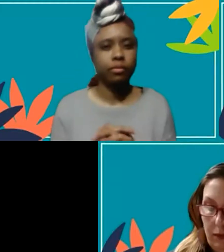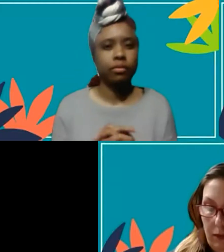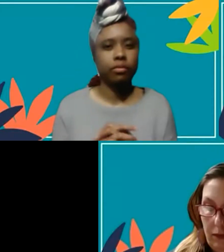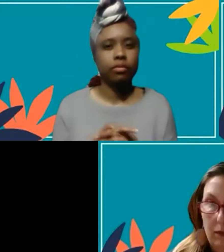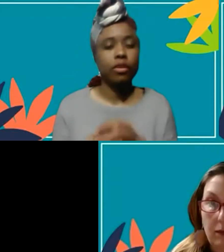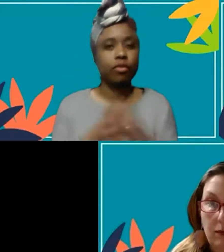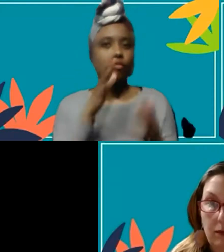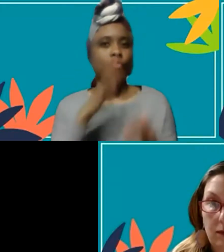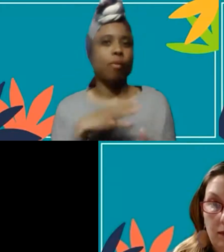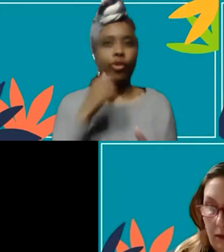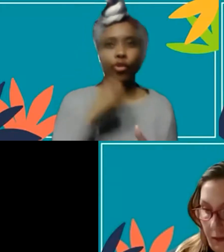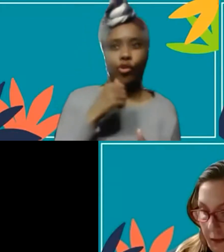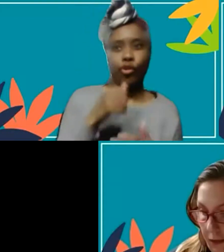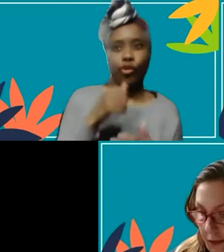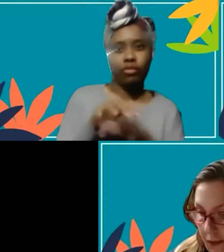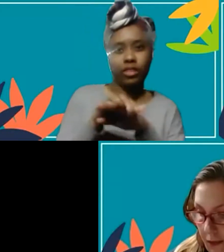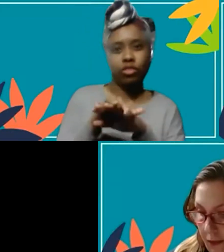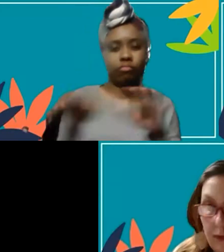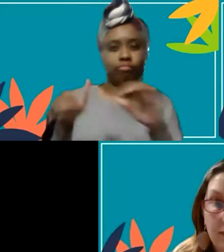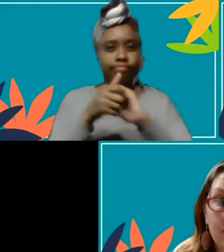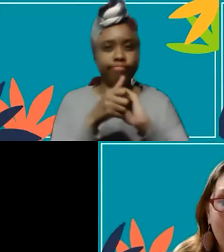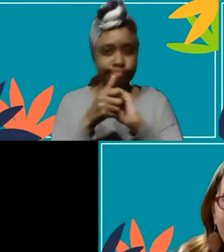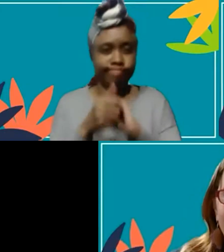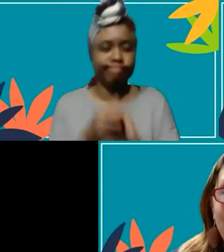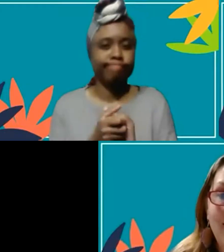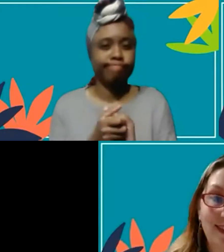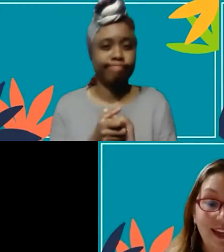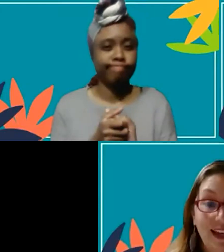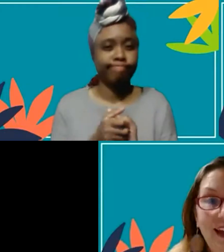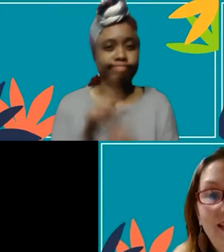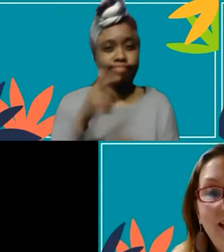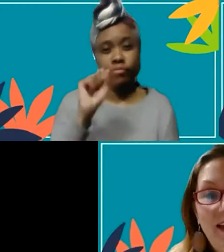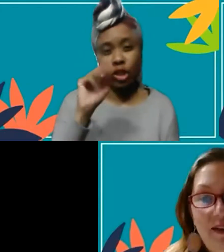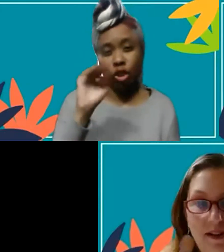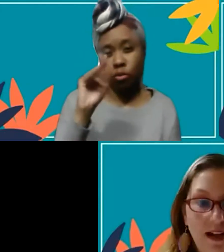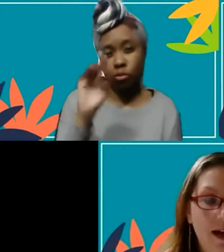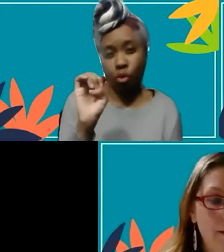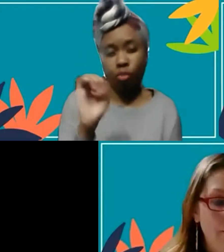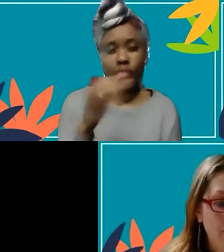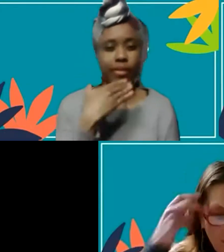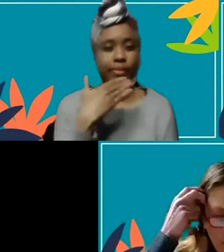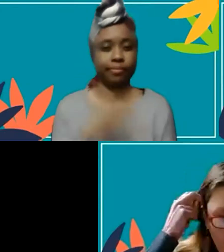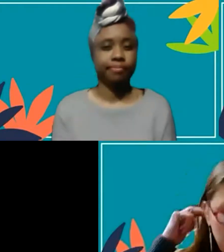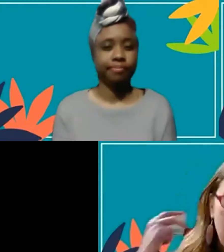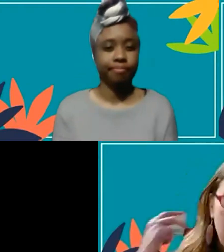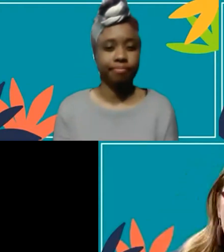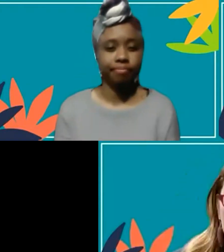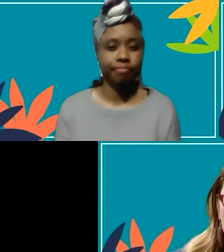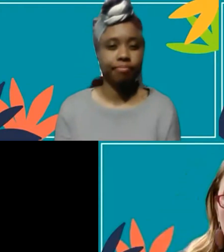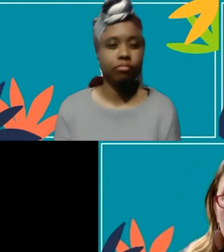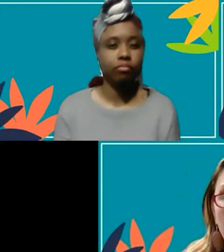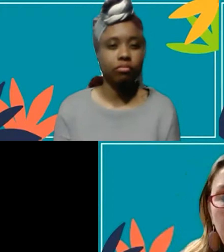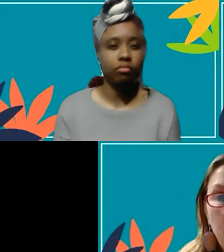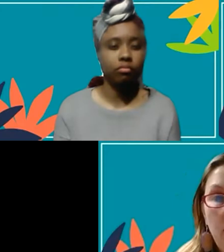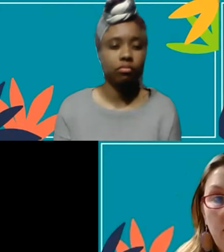in Indigenous sovereignty making? Over to you, Simone. Thank you. So I think when